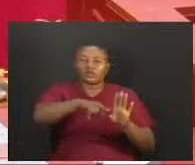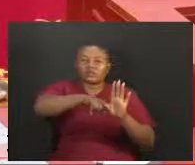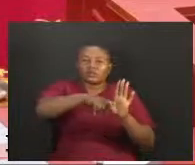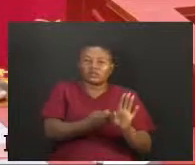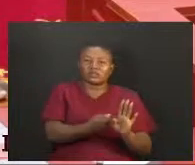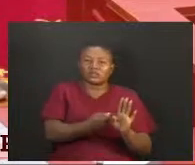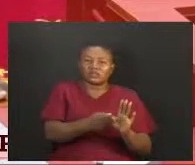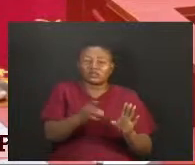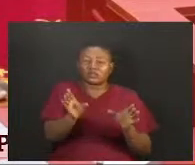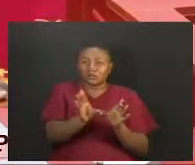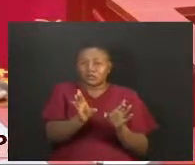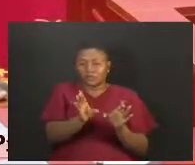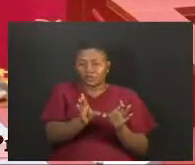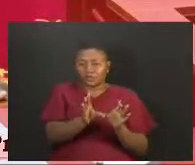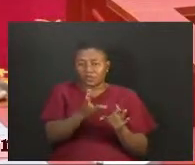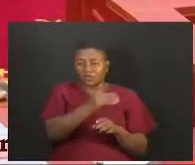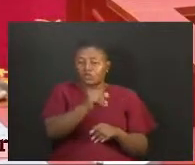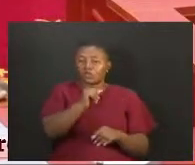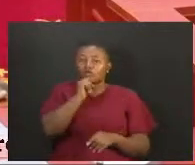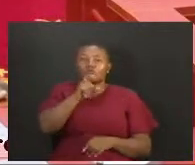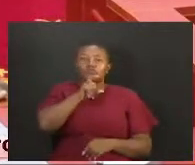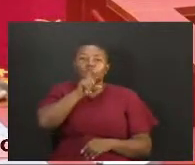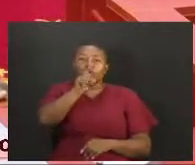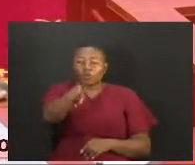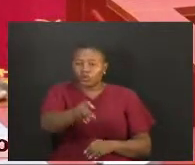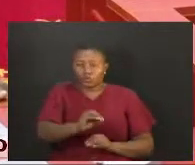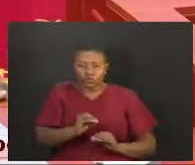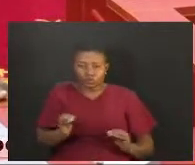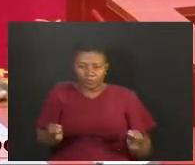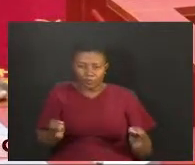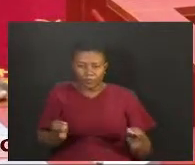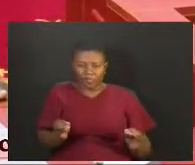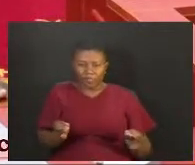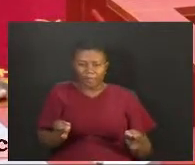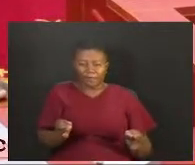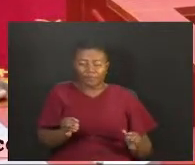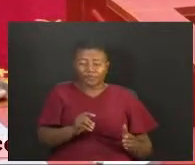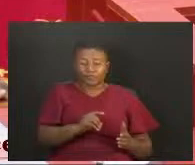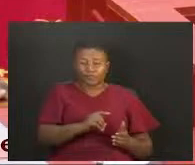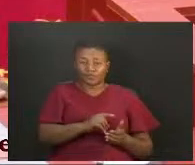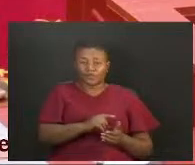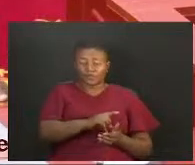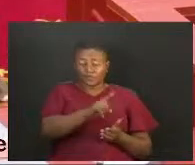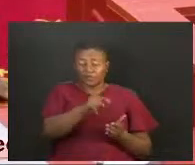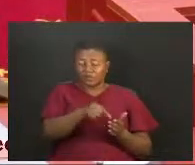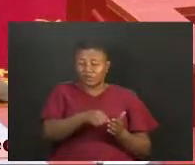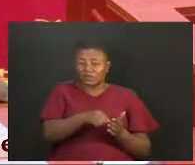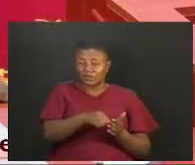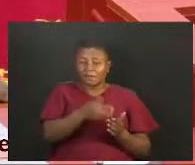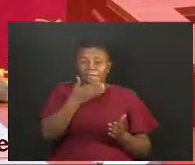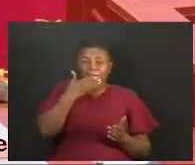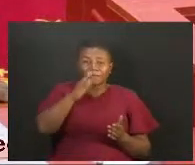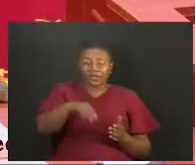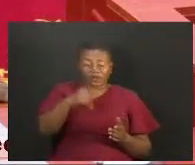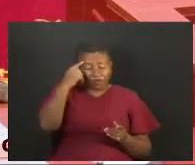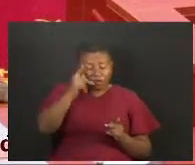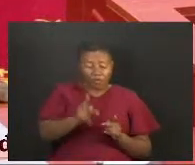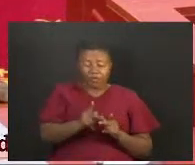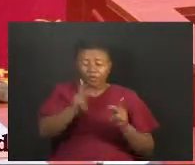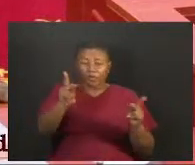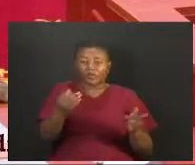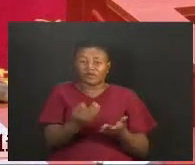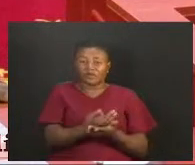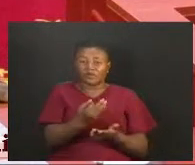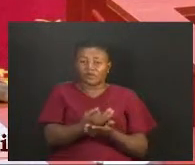and authorization. Mr. Speaker, this is in blatant violation of the Public Financial Management